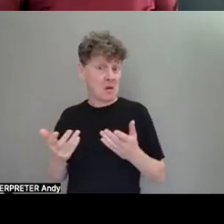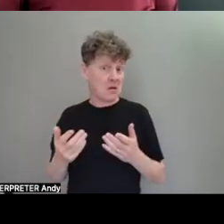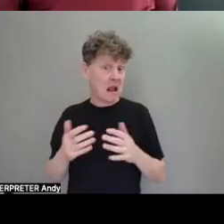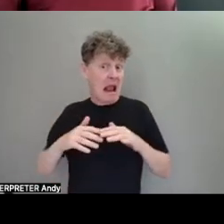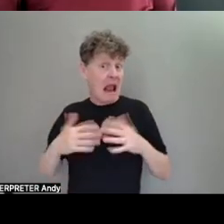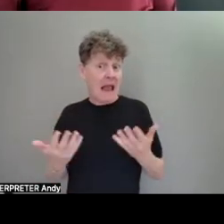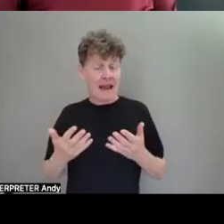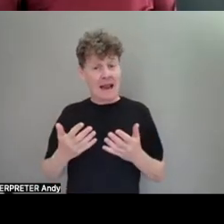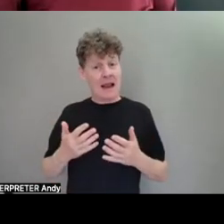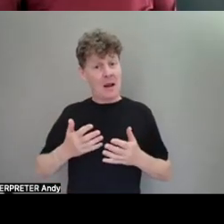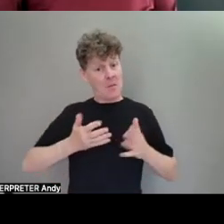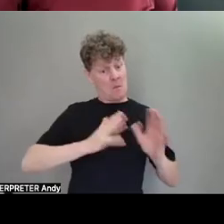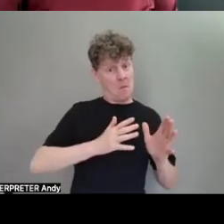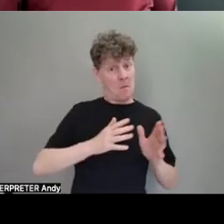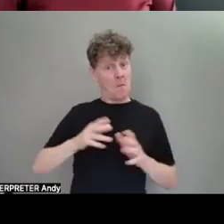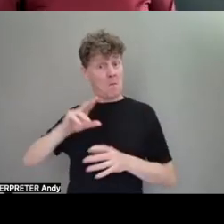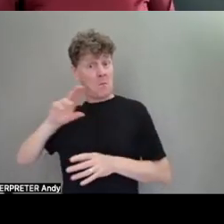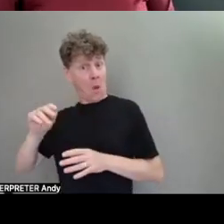specific differences.